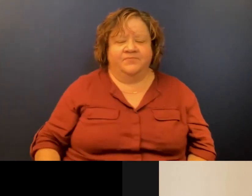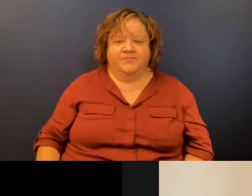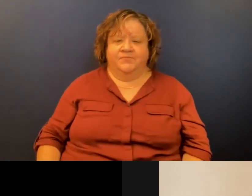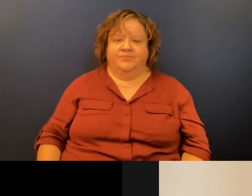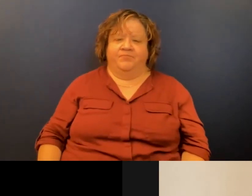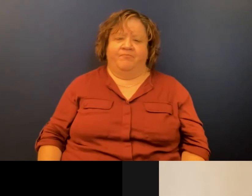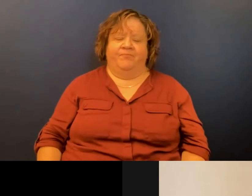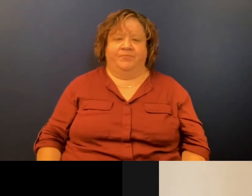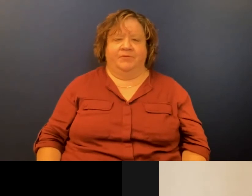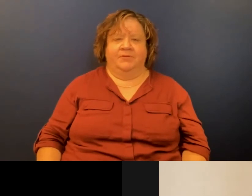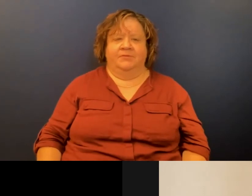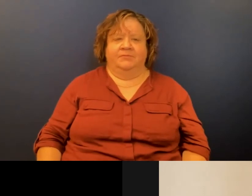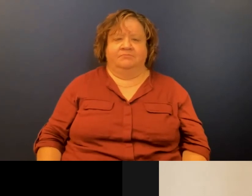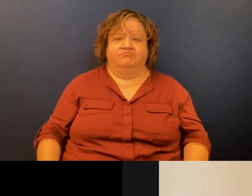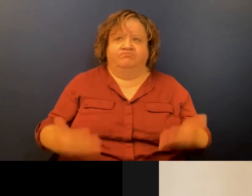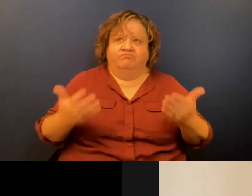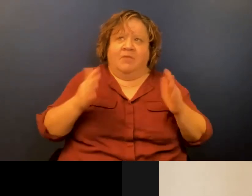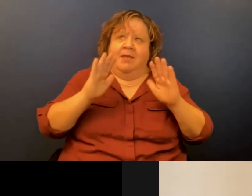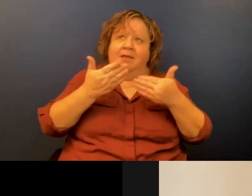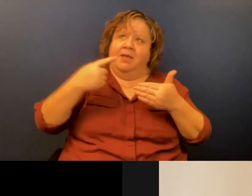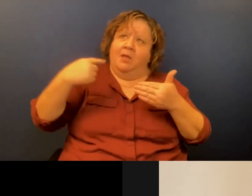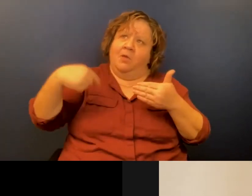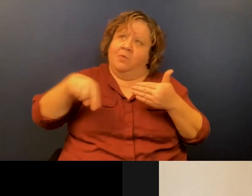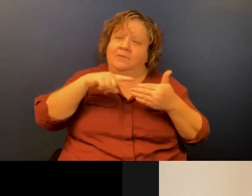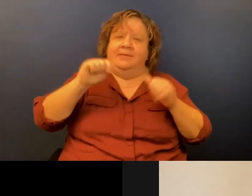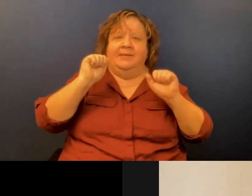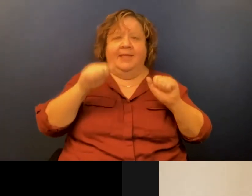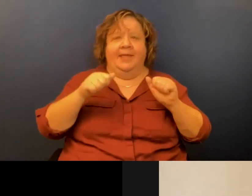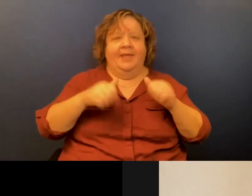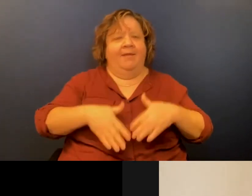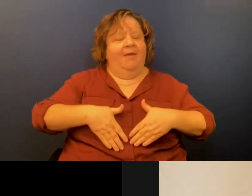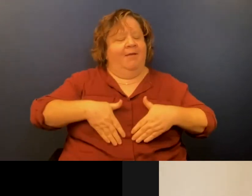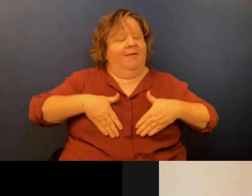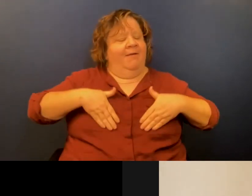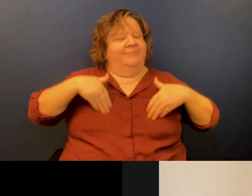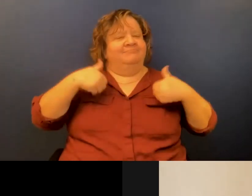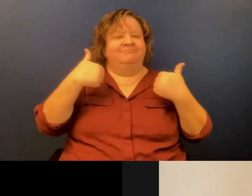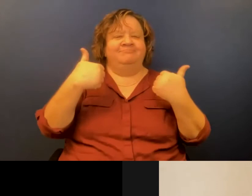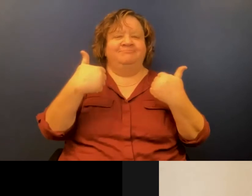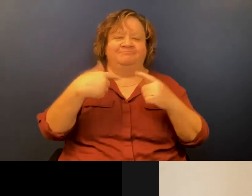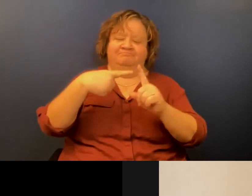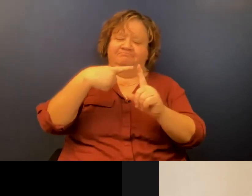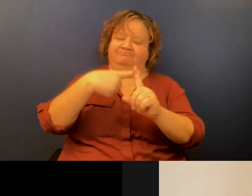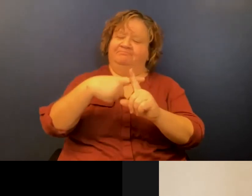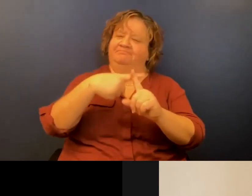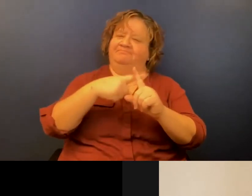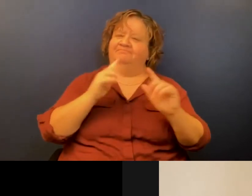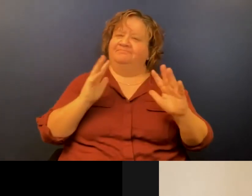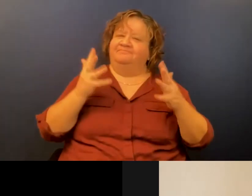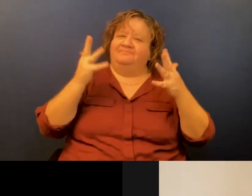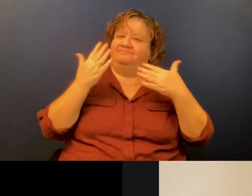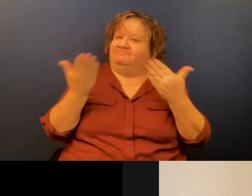our lives. So how do you see this? What do you think things will be like in 2030? There are lots